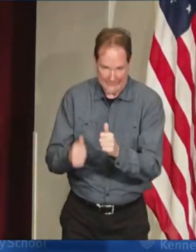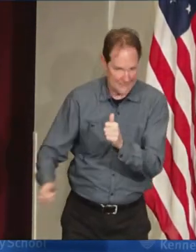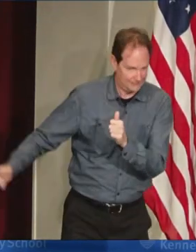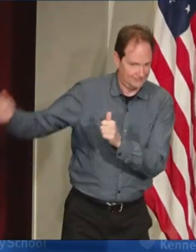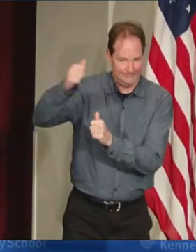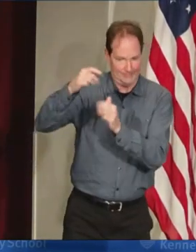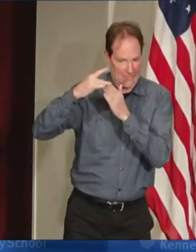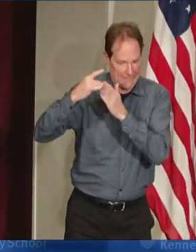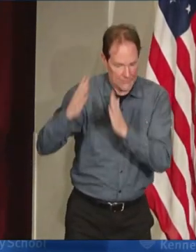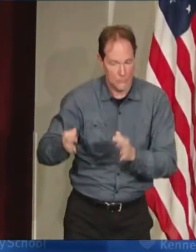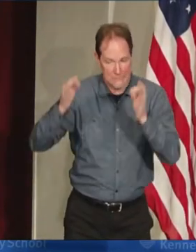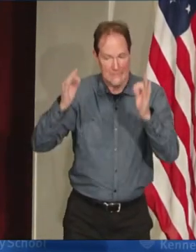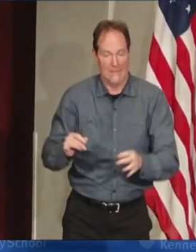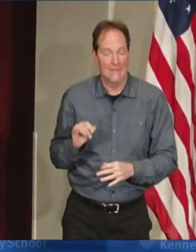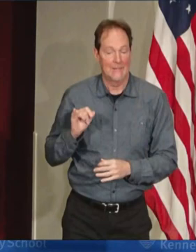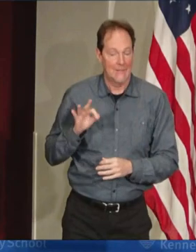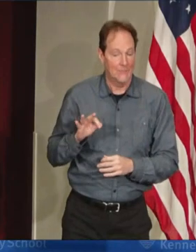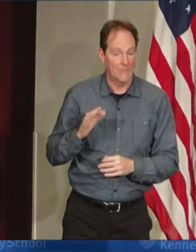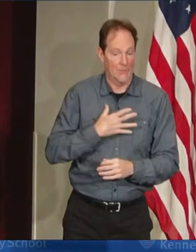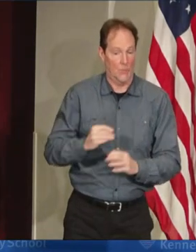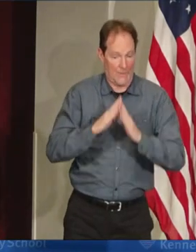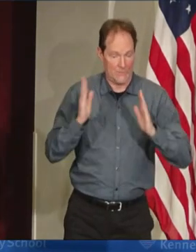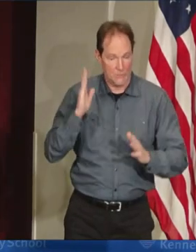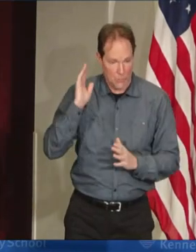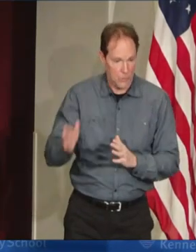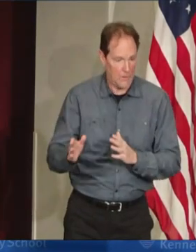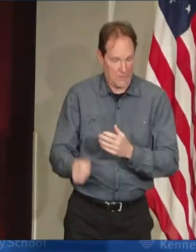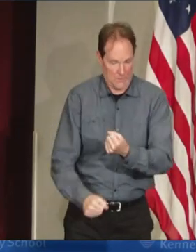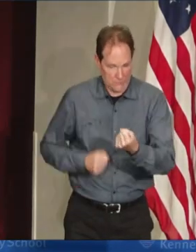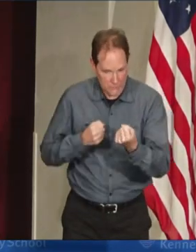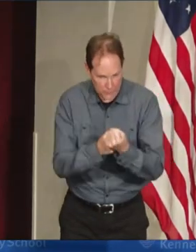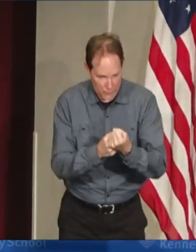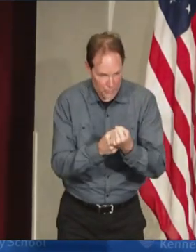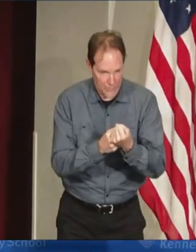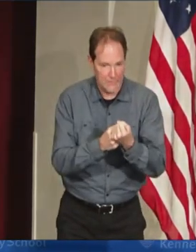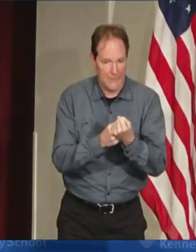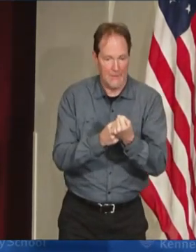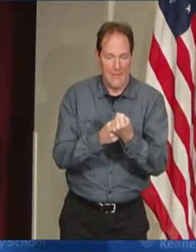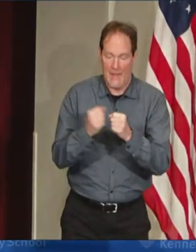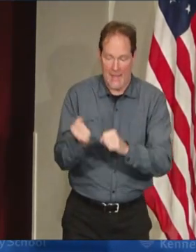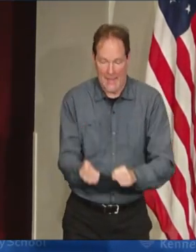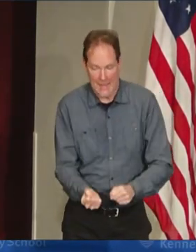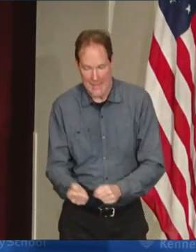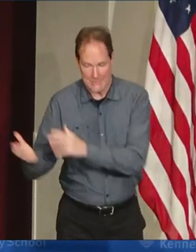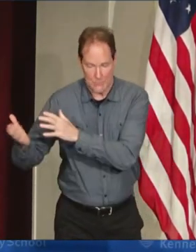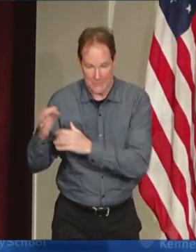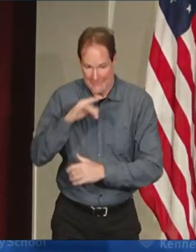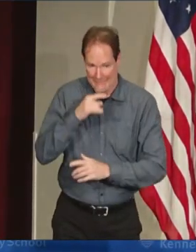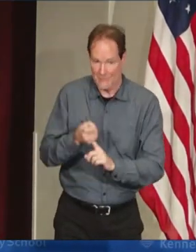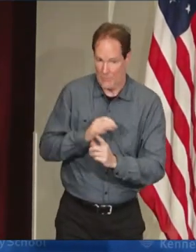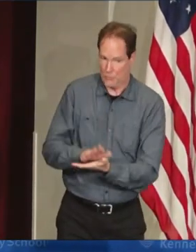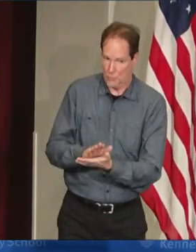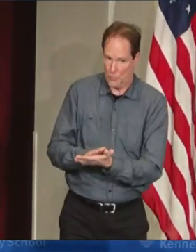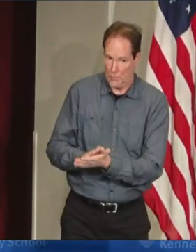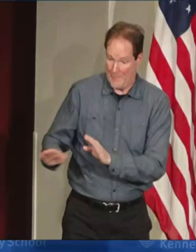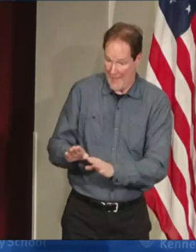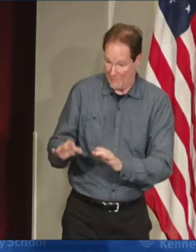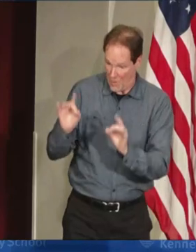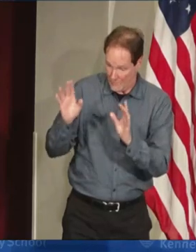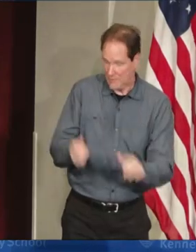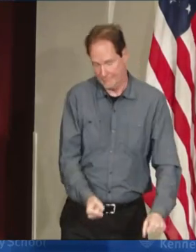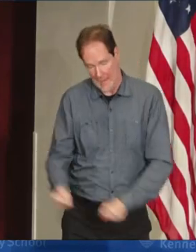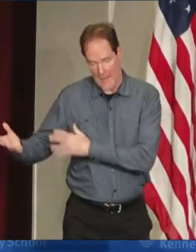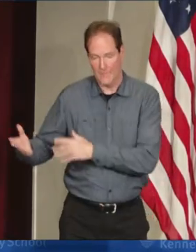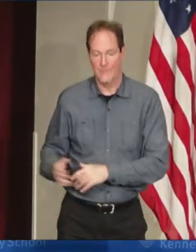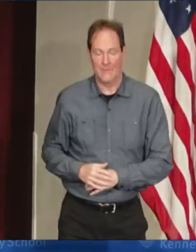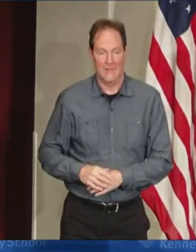to decide whether or not the White House is going to support expulsion of kids from school. So